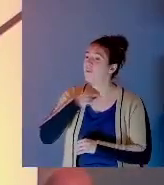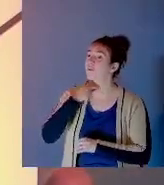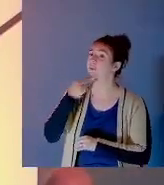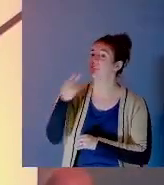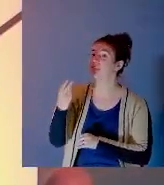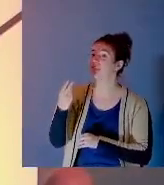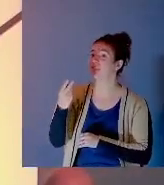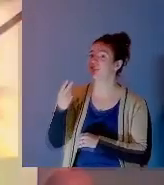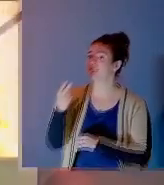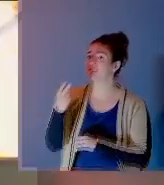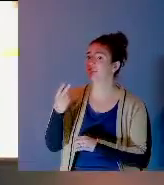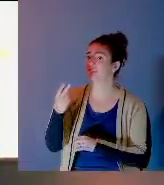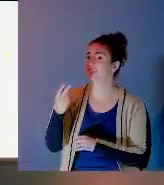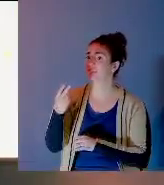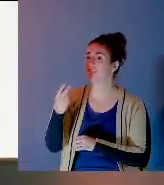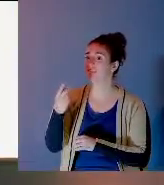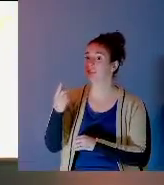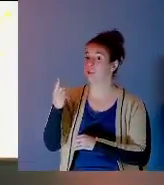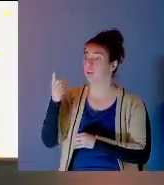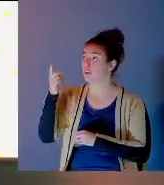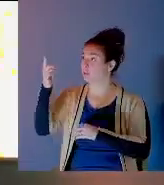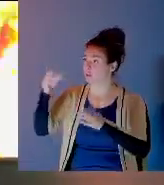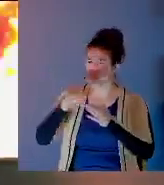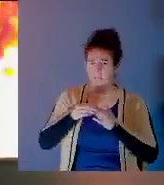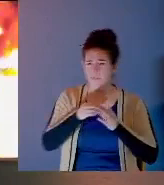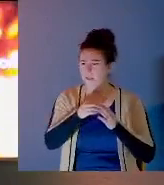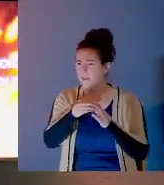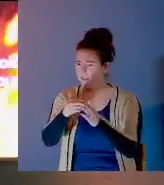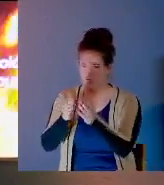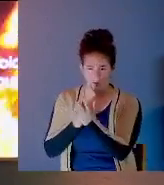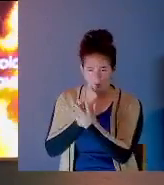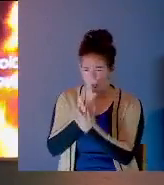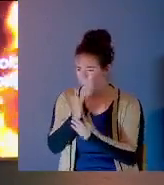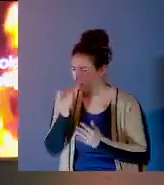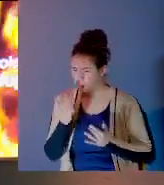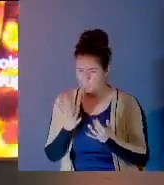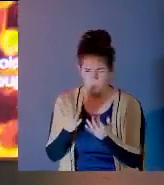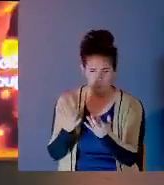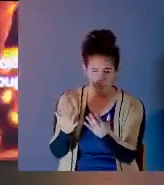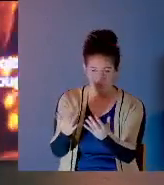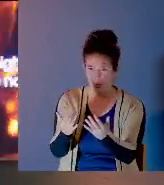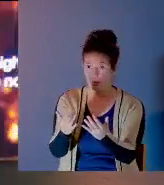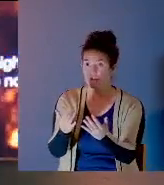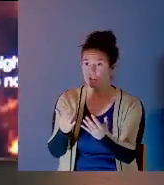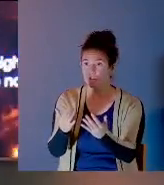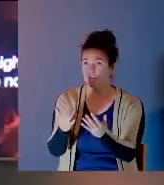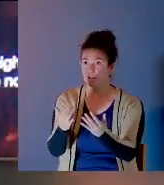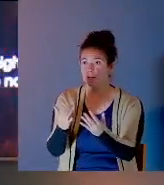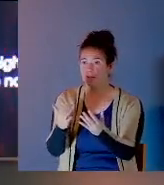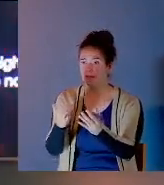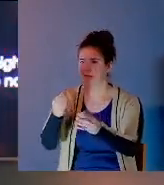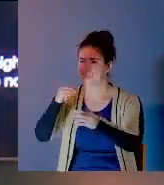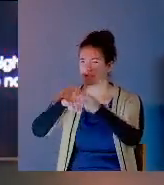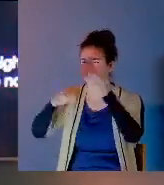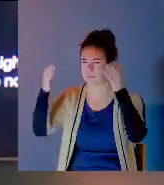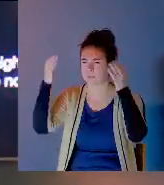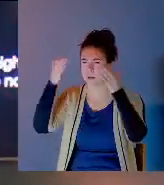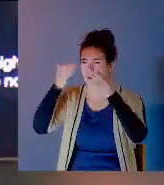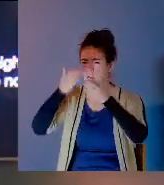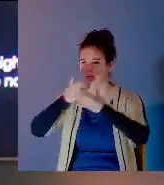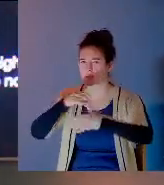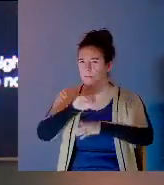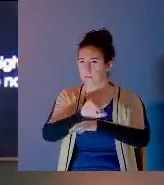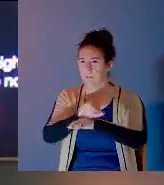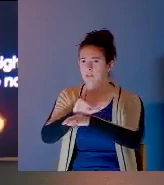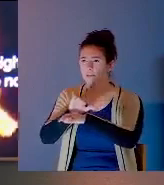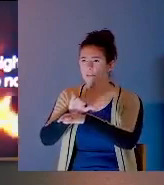You have led me through the fire in darkest night. You are